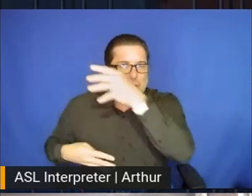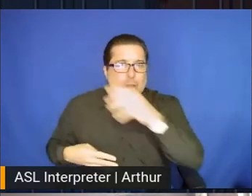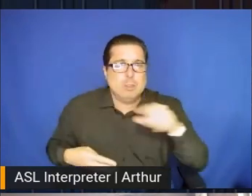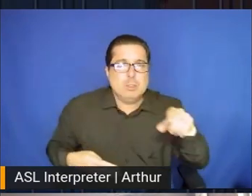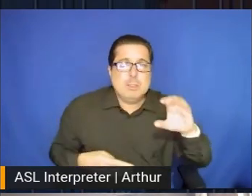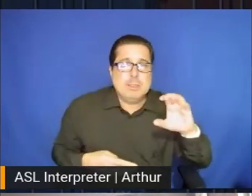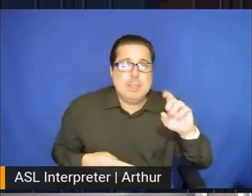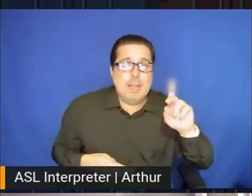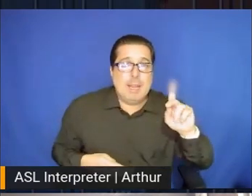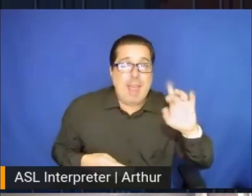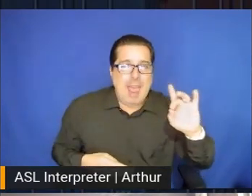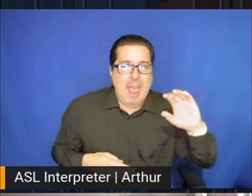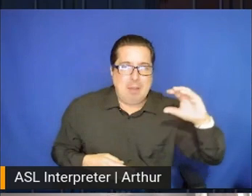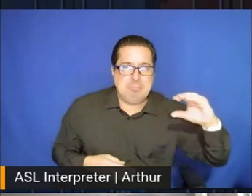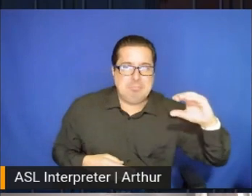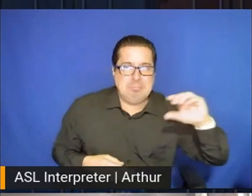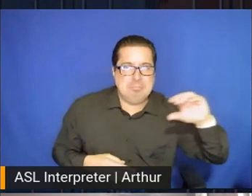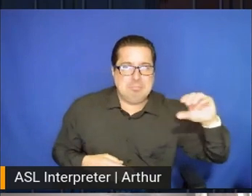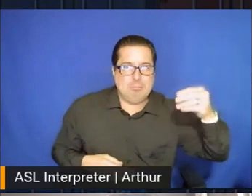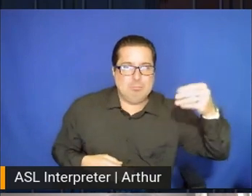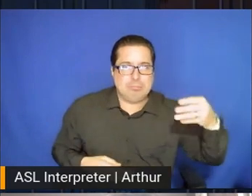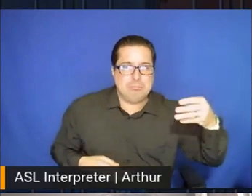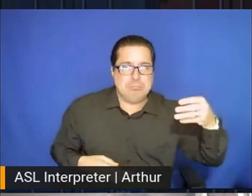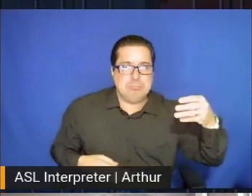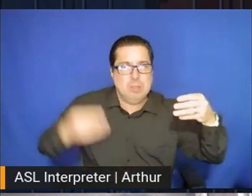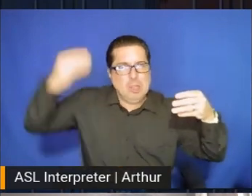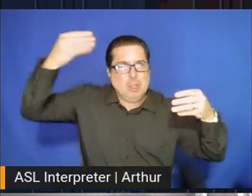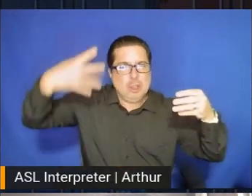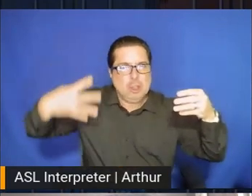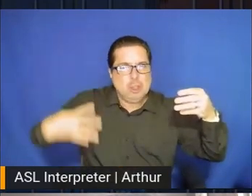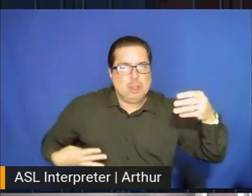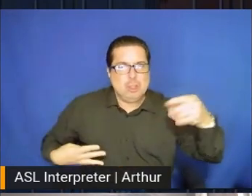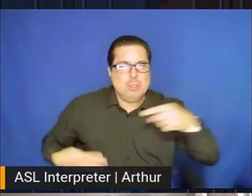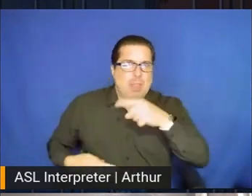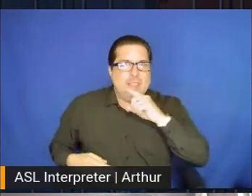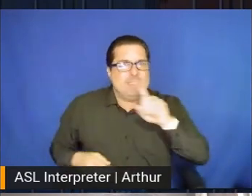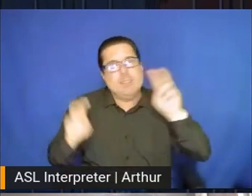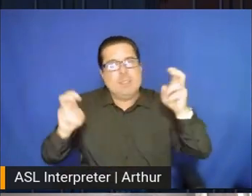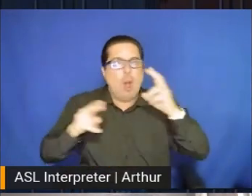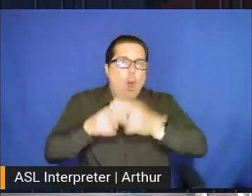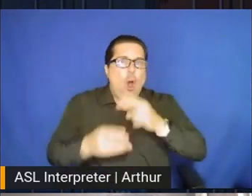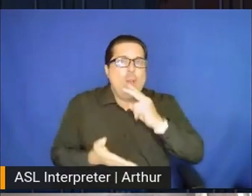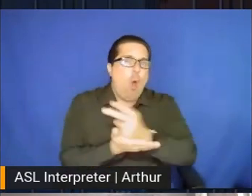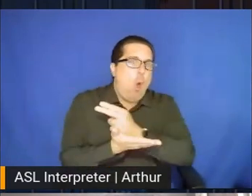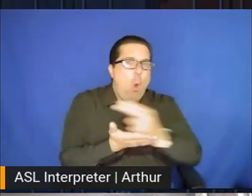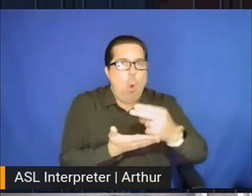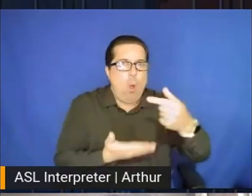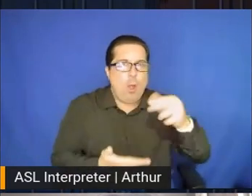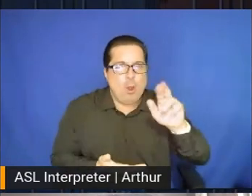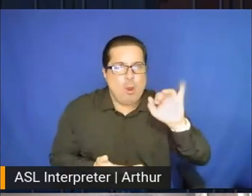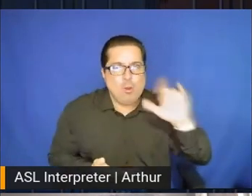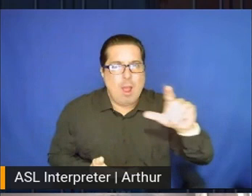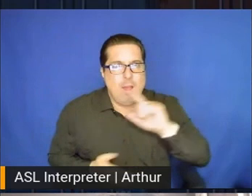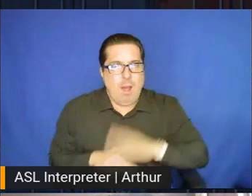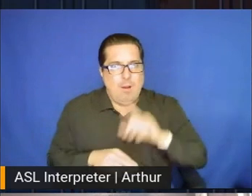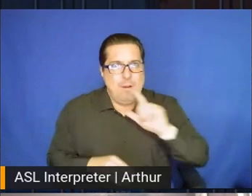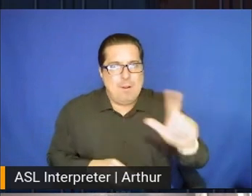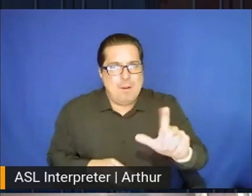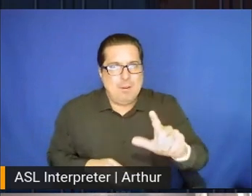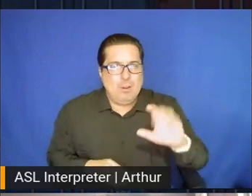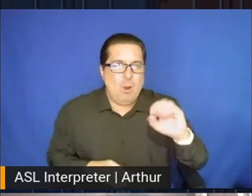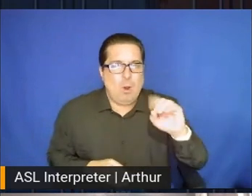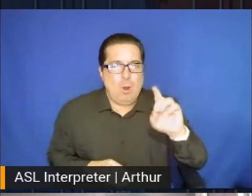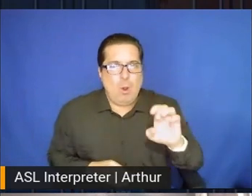this is kind of the holy grail. You can see on the left, this is the code snippet that you would use